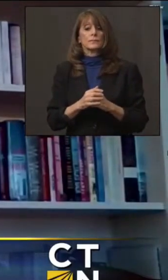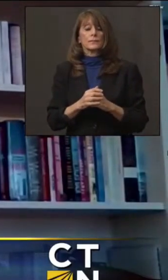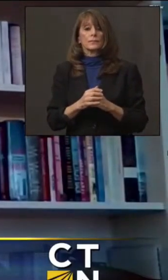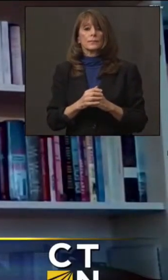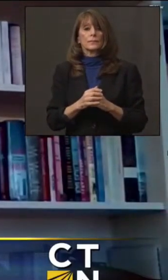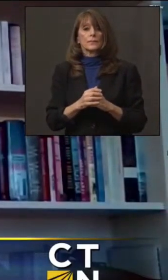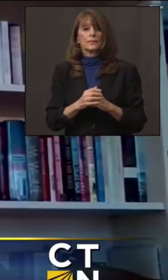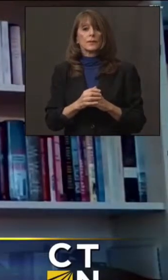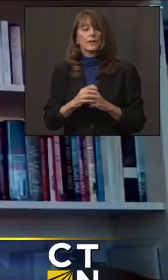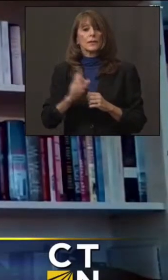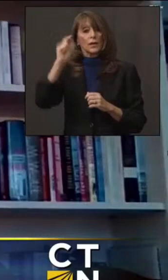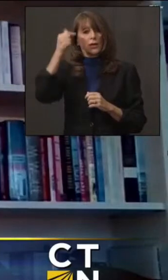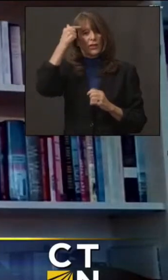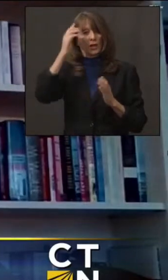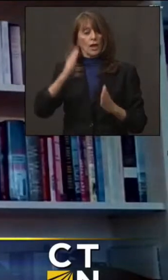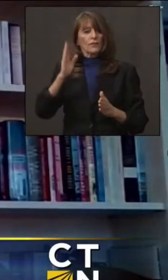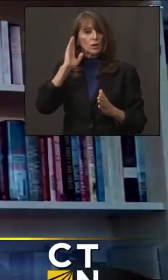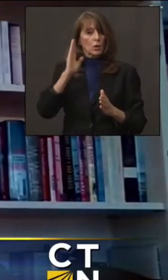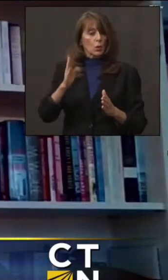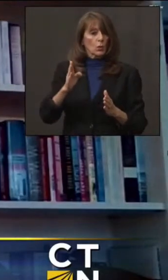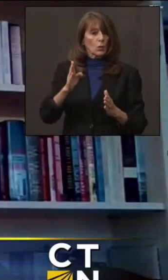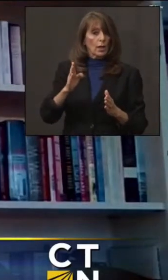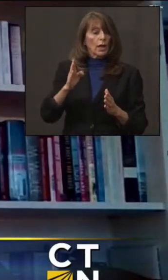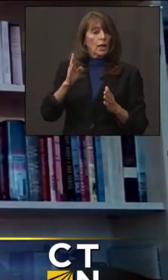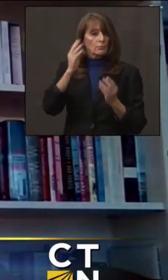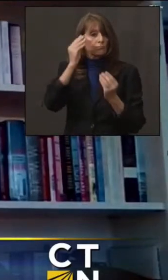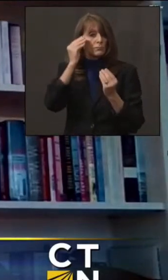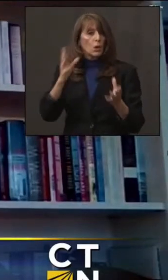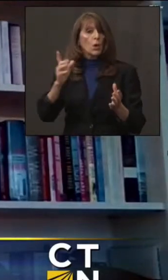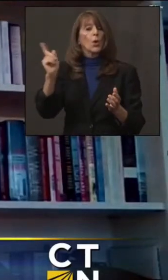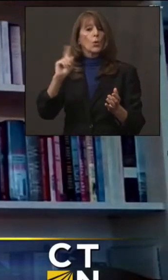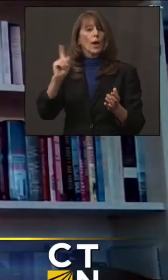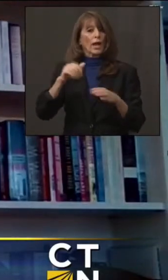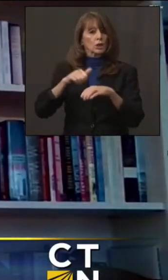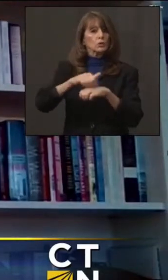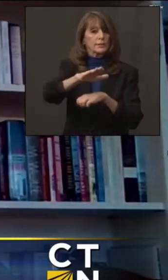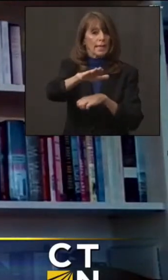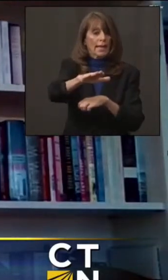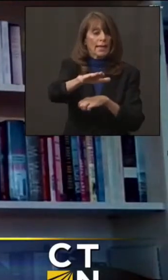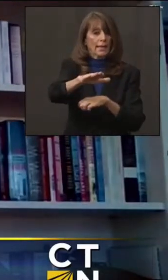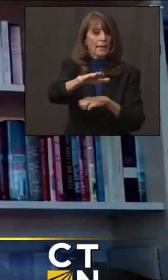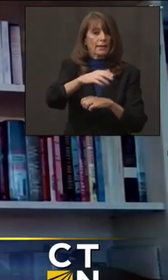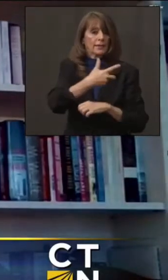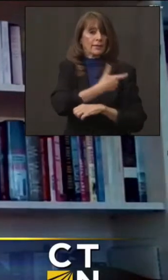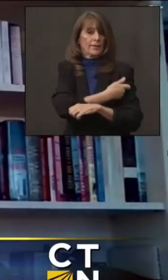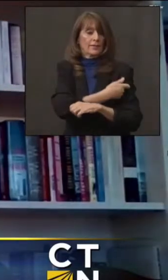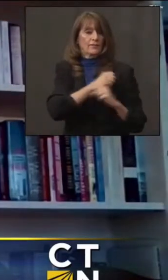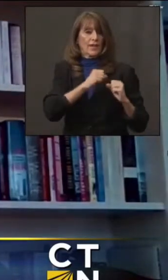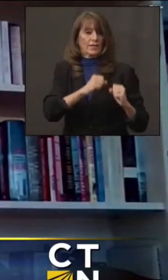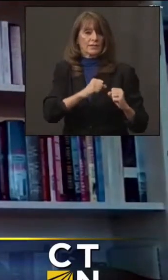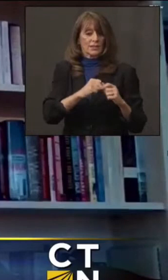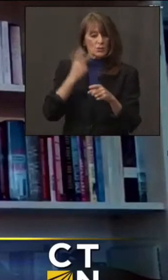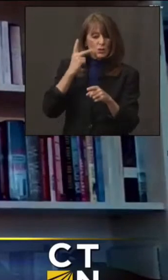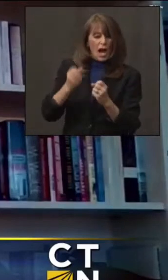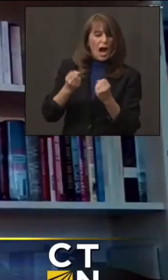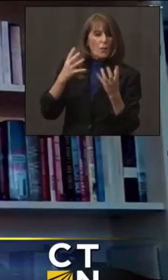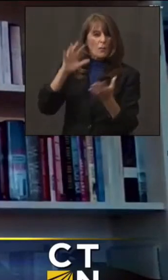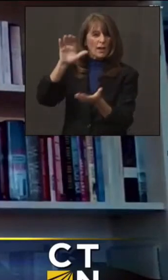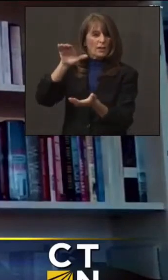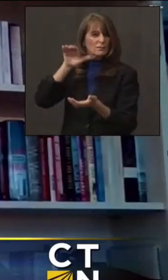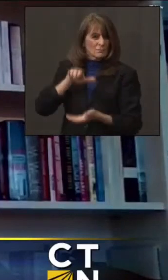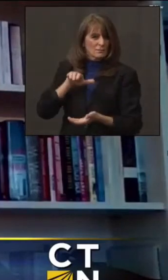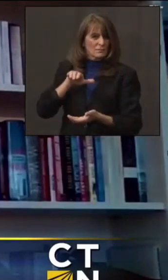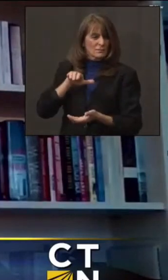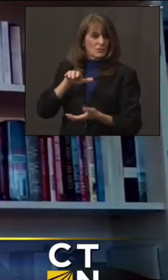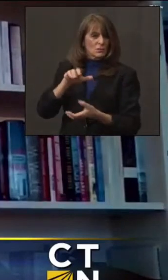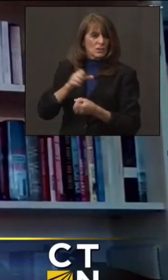governor's direction where we want the allocations to be shipped. So the governor showed the number of doses that we are